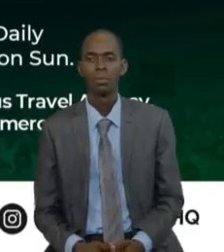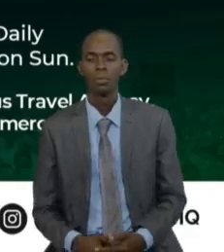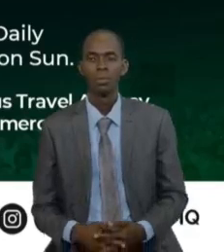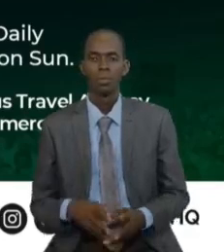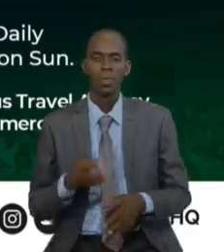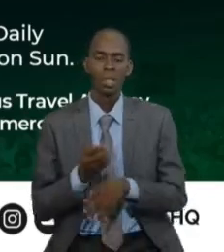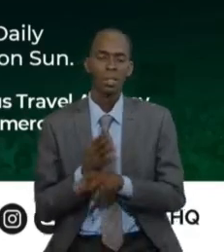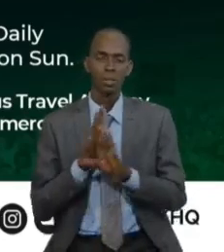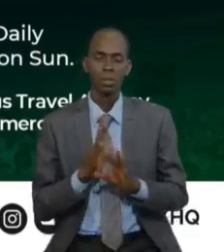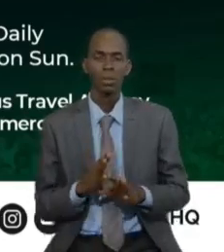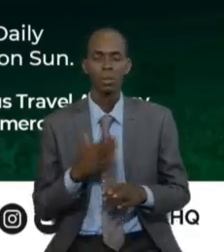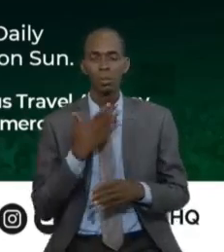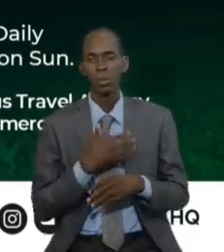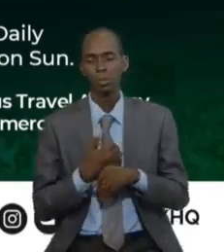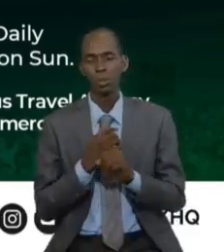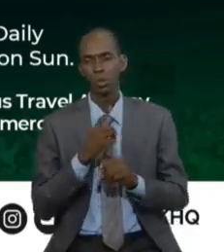properly.